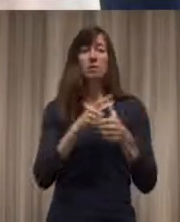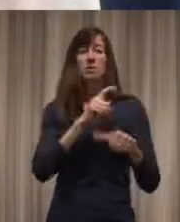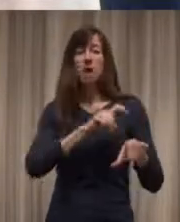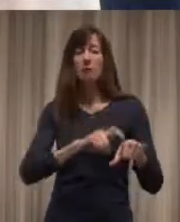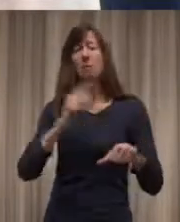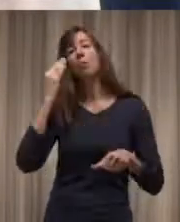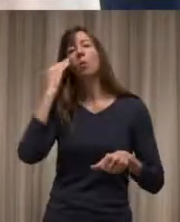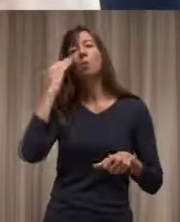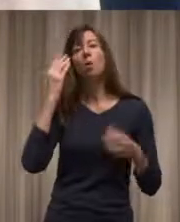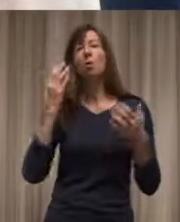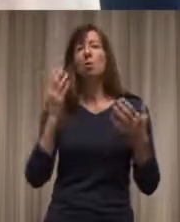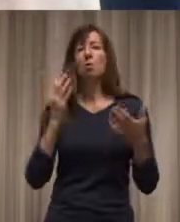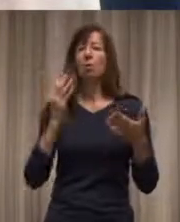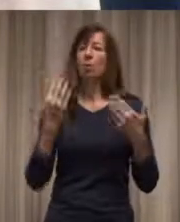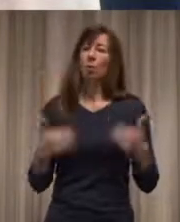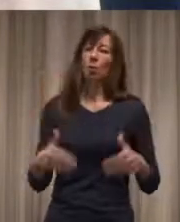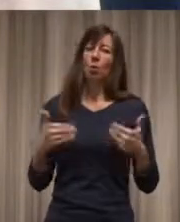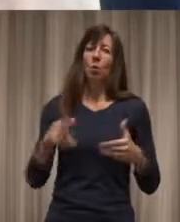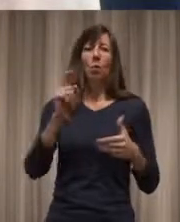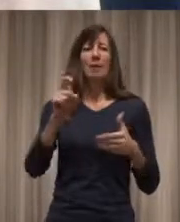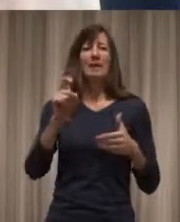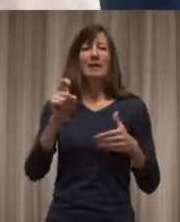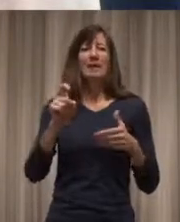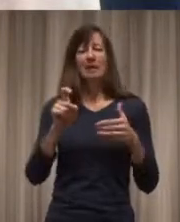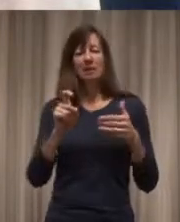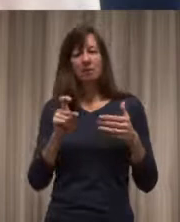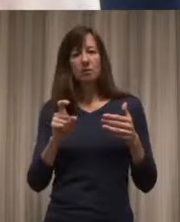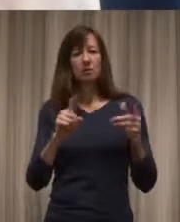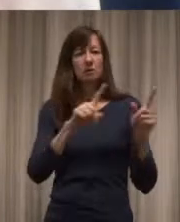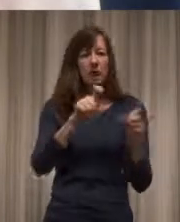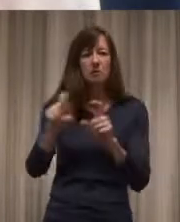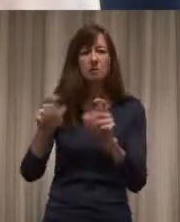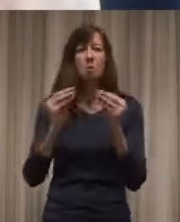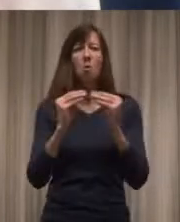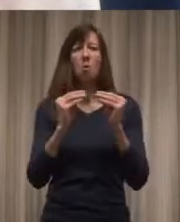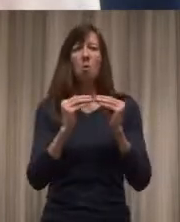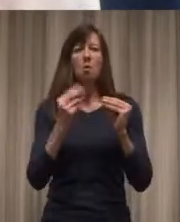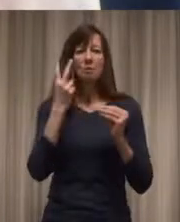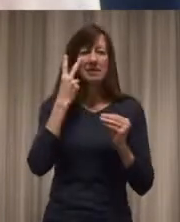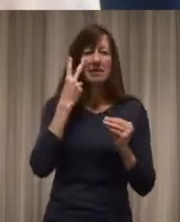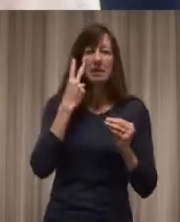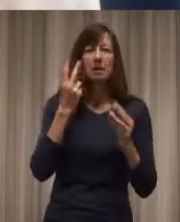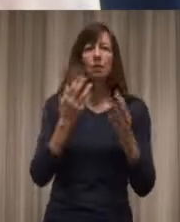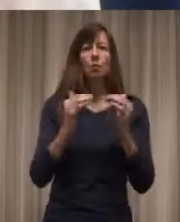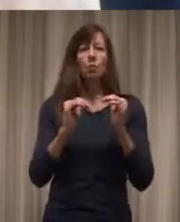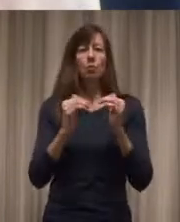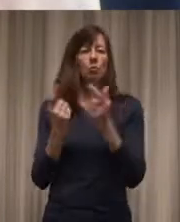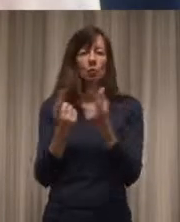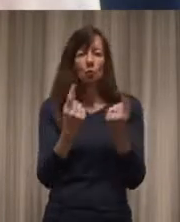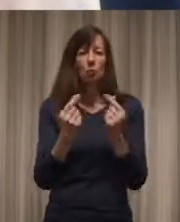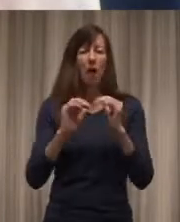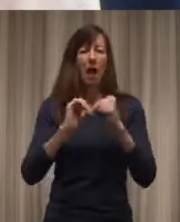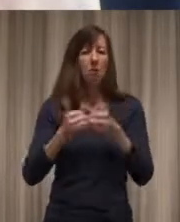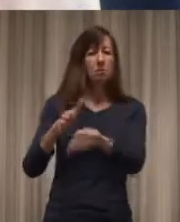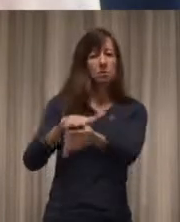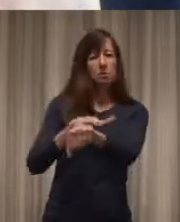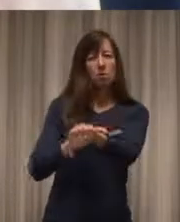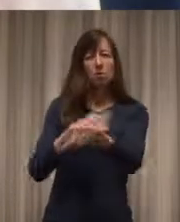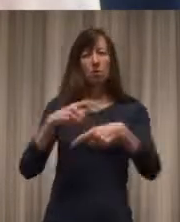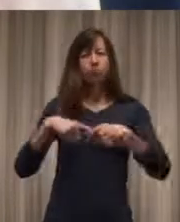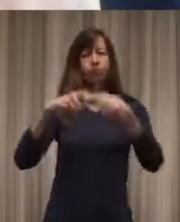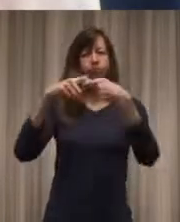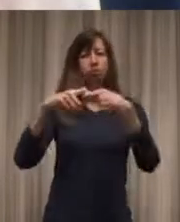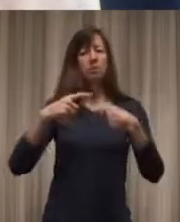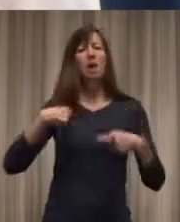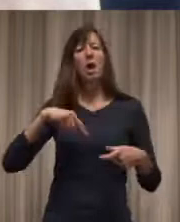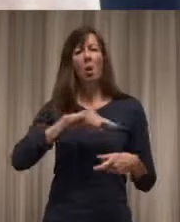in check. We'll talk about more about what we're doing to control that and to blunt that. But we all pretty much know